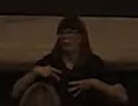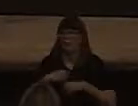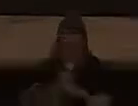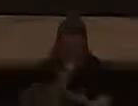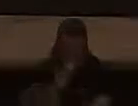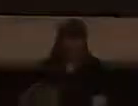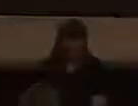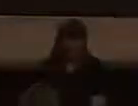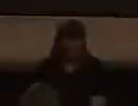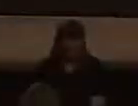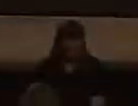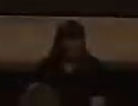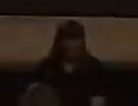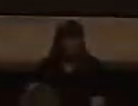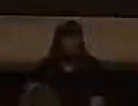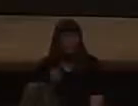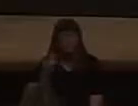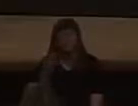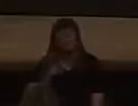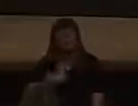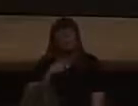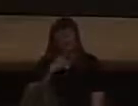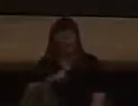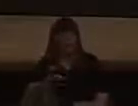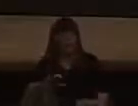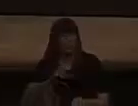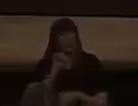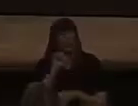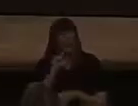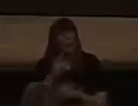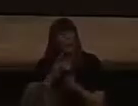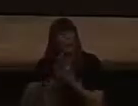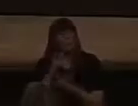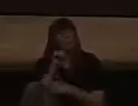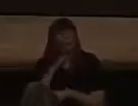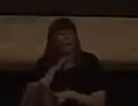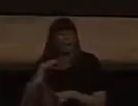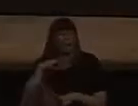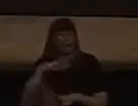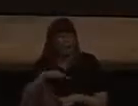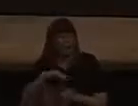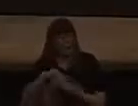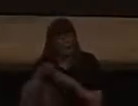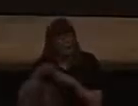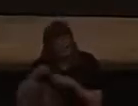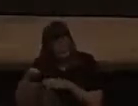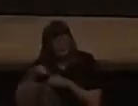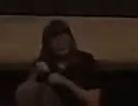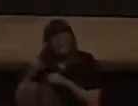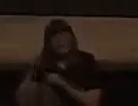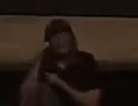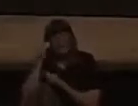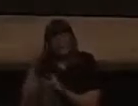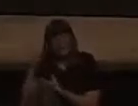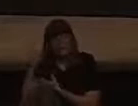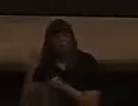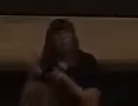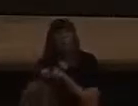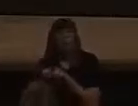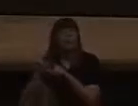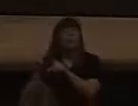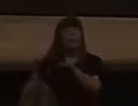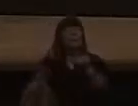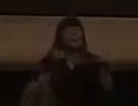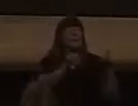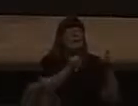website. One thing that we're doing is not only are we asking nonprofits that specialize in this information, we're also going